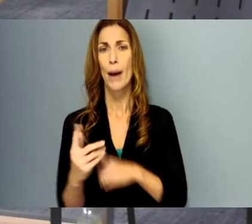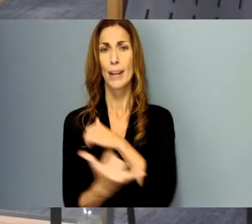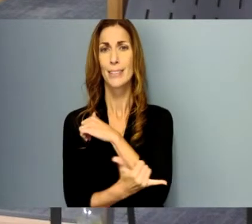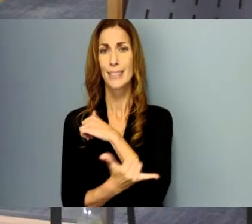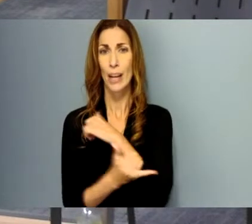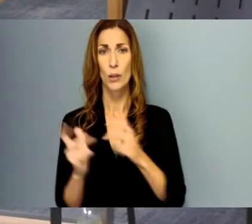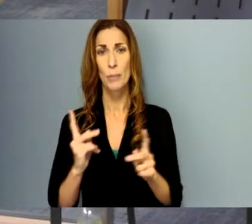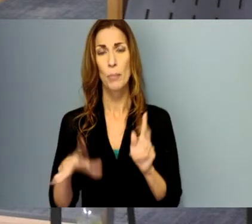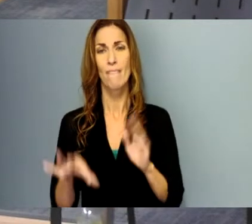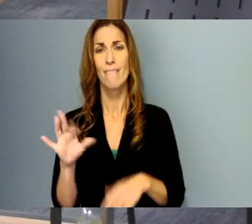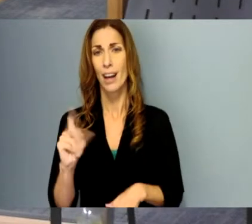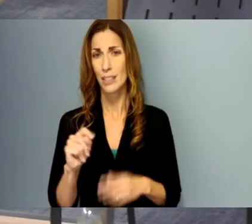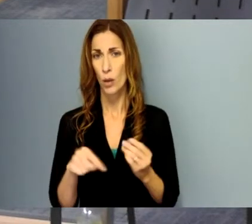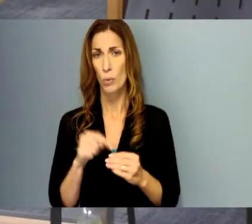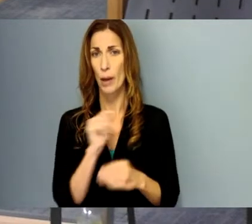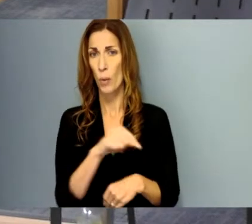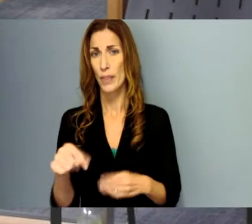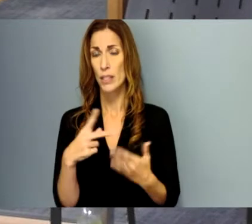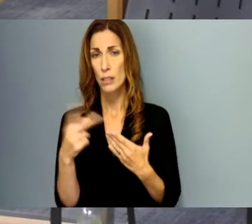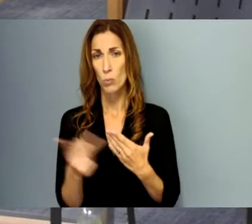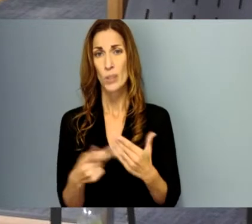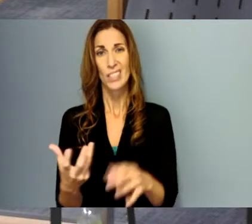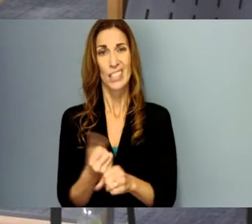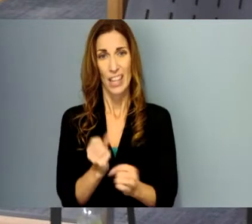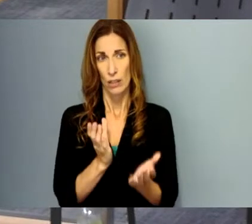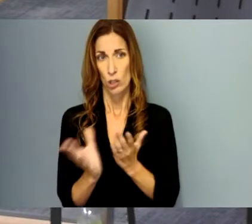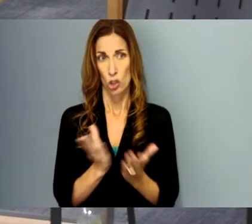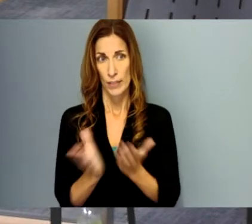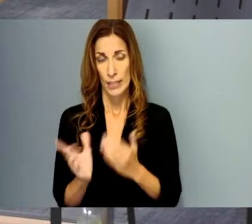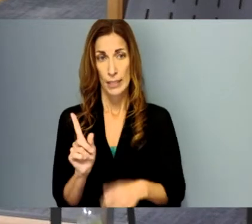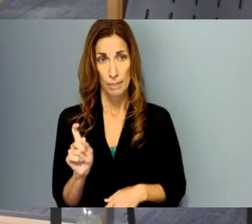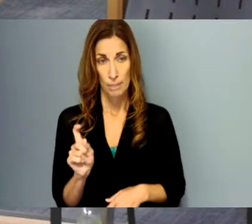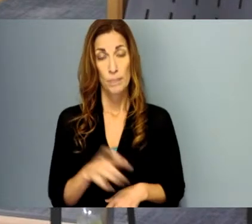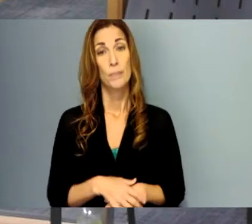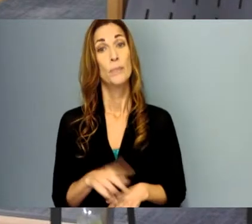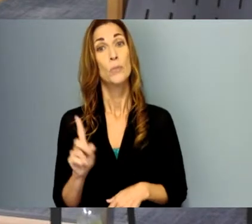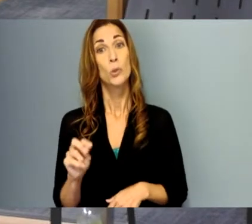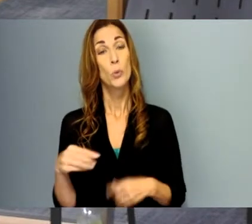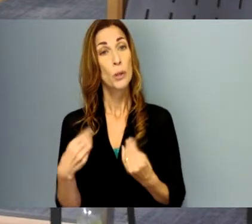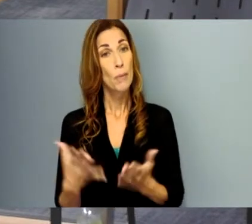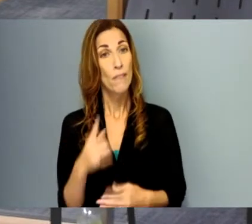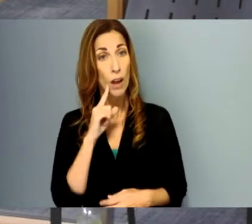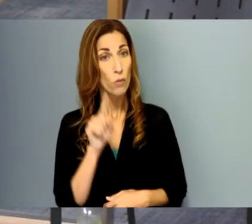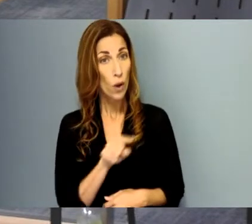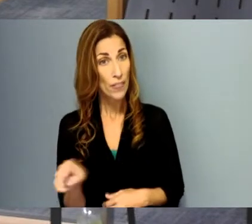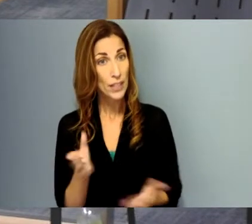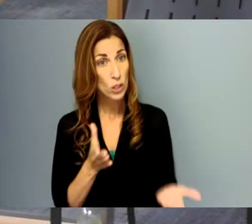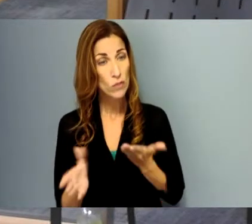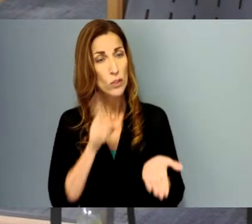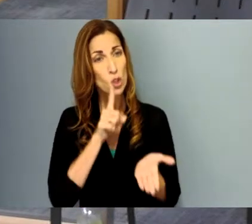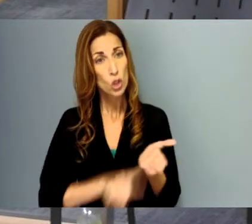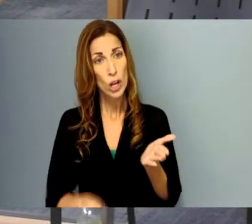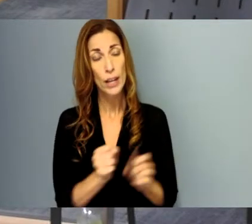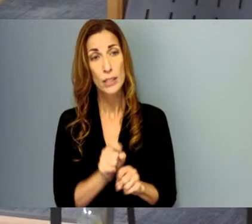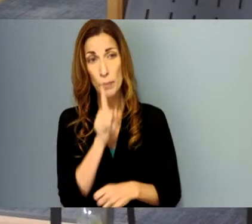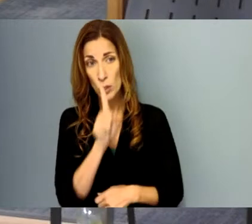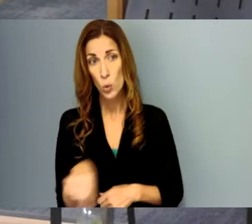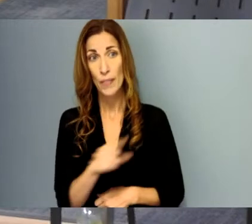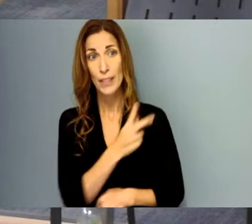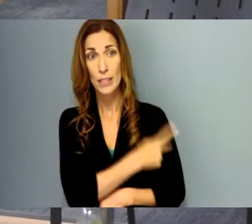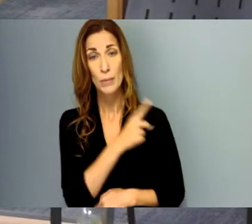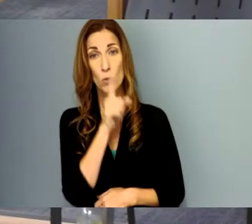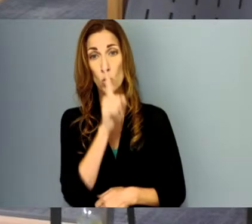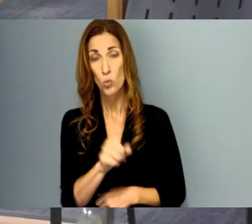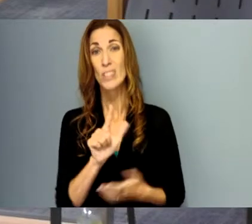about these programs and actually get these services? Do the providers of these services check to make sure that these patients are